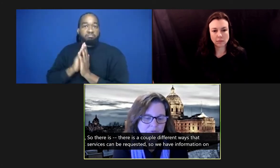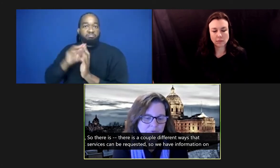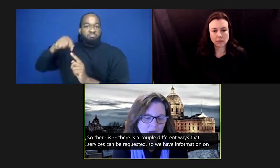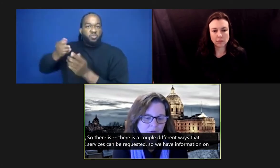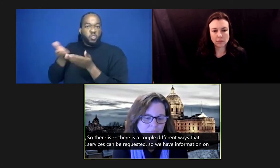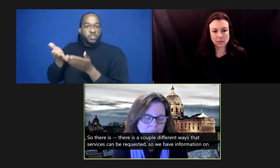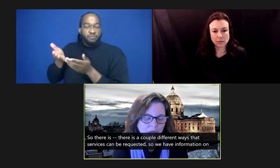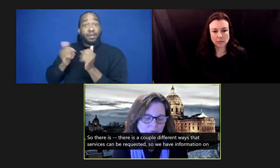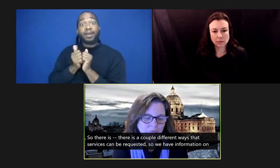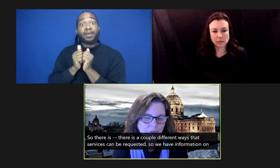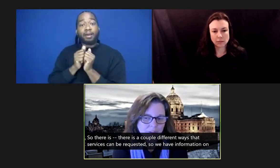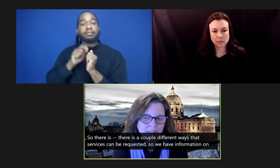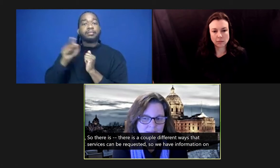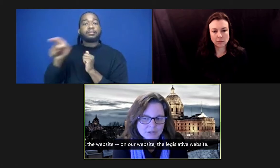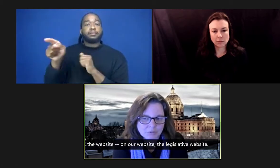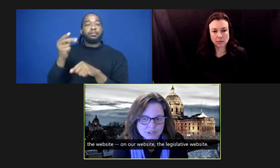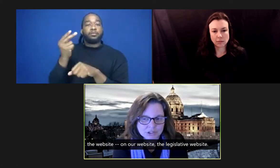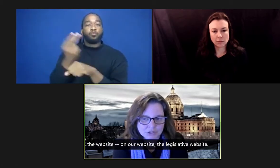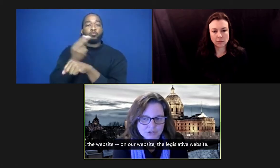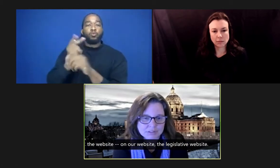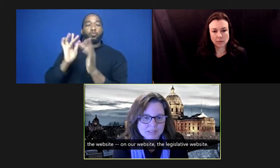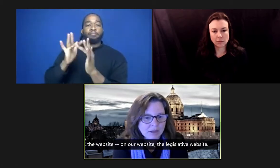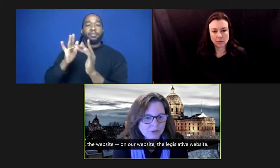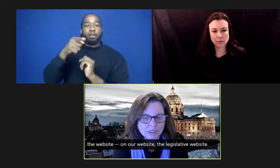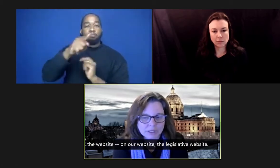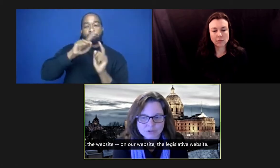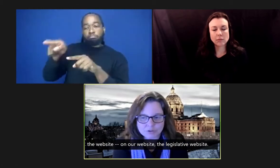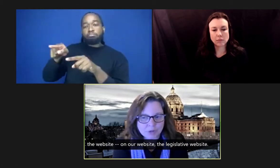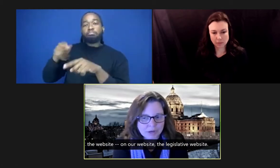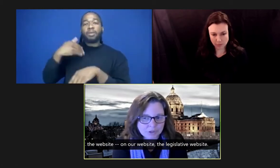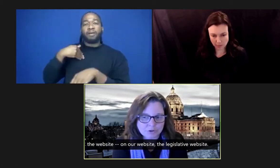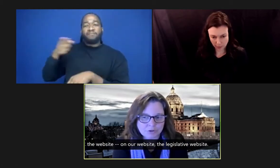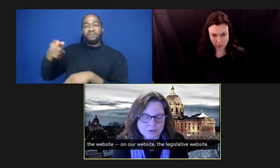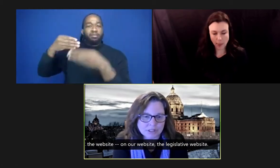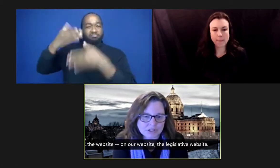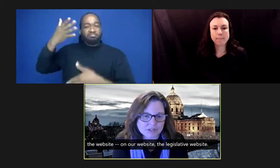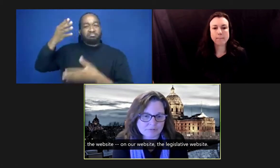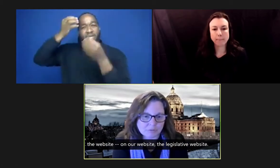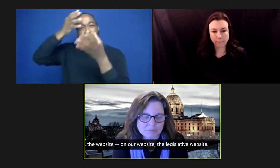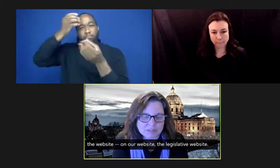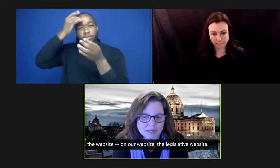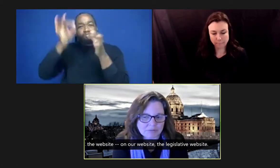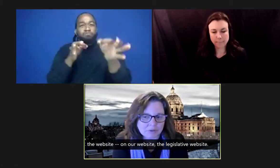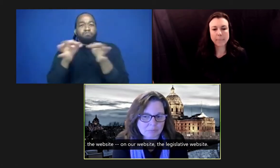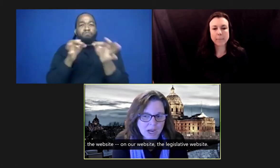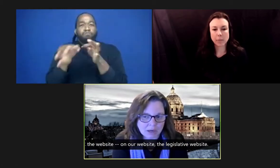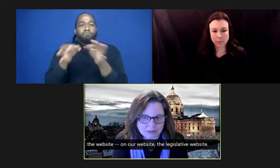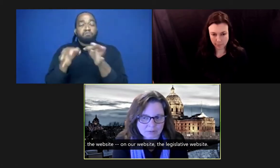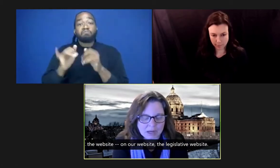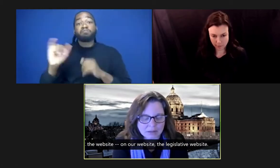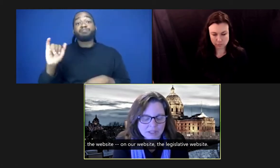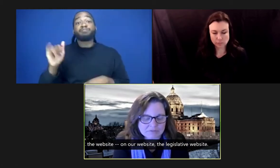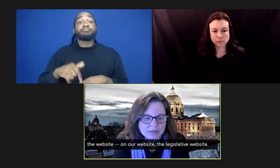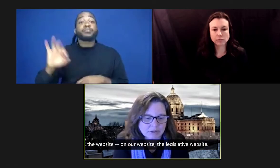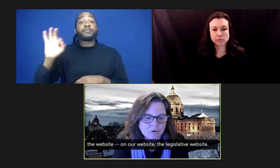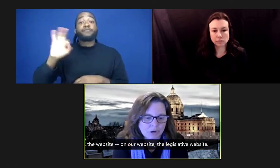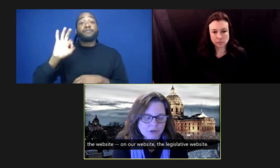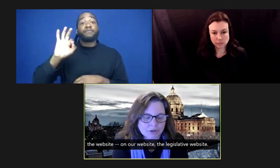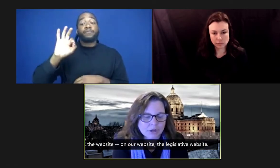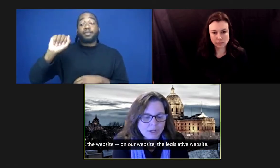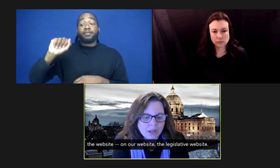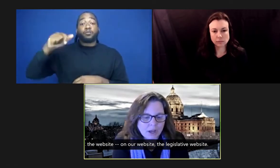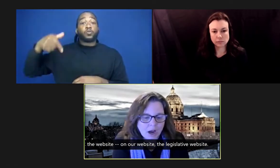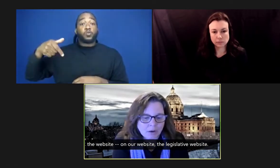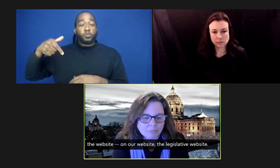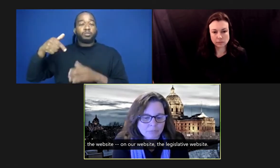There's a frequently asked questions that you can get to right when you go to the legislative website at the bottom, in the bottom left-hand